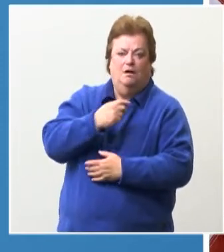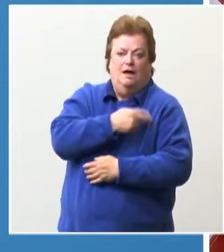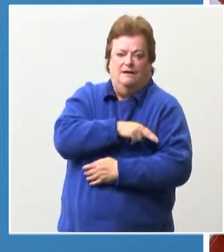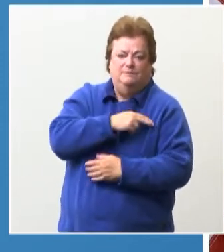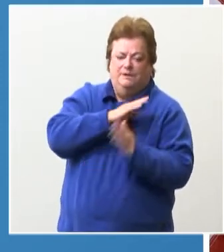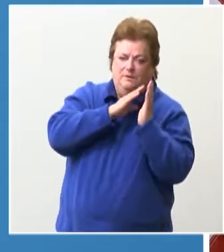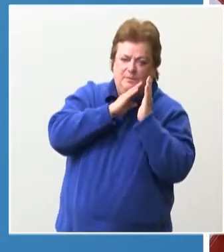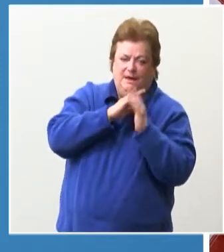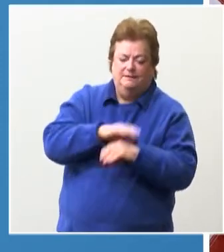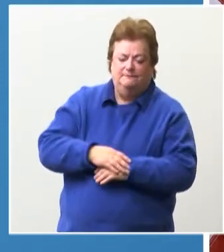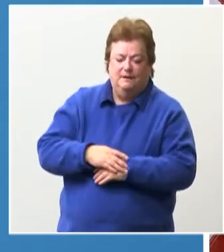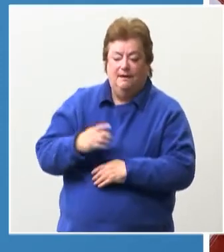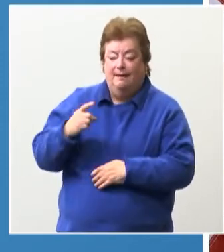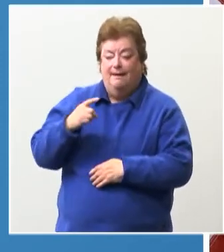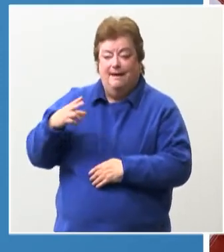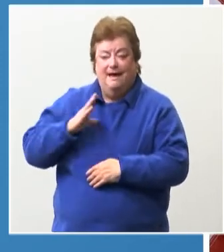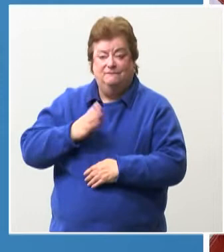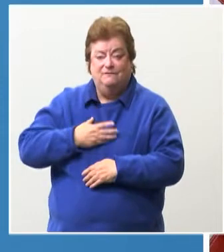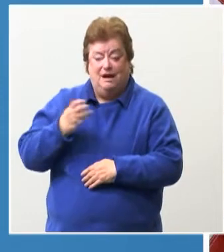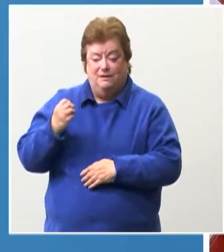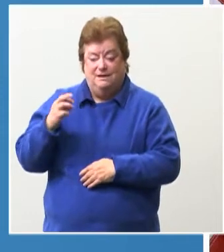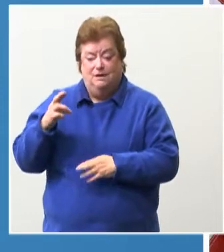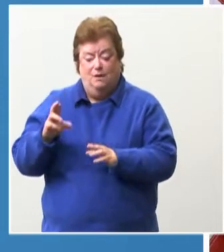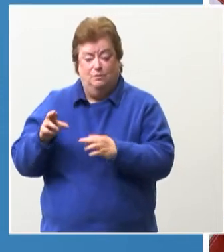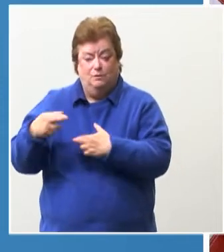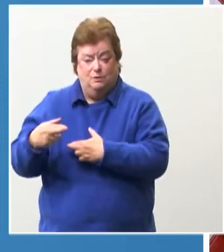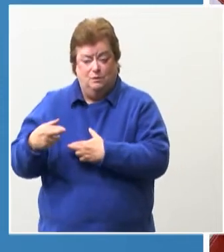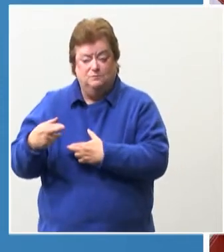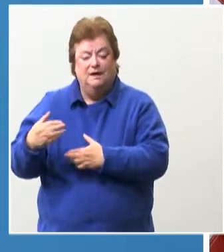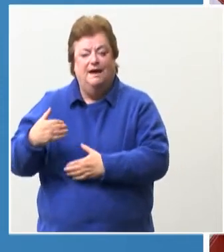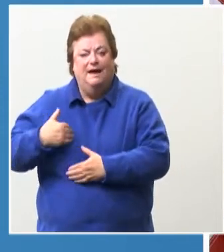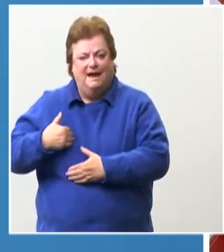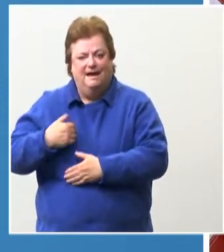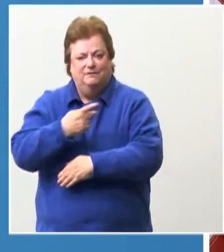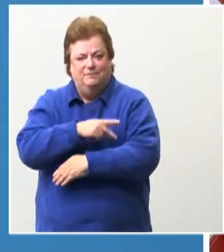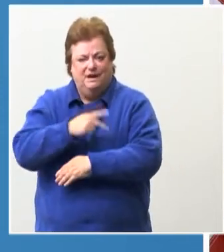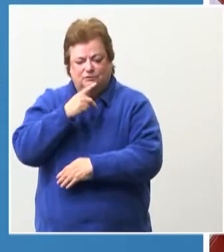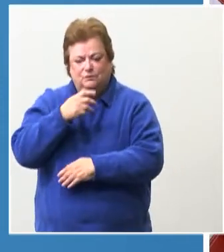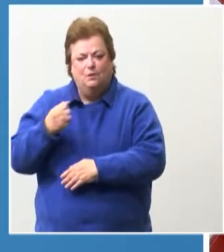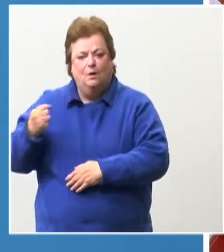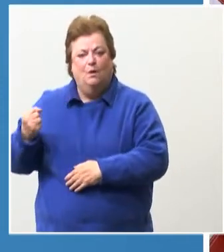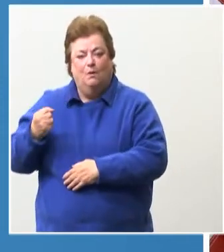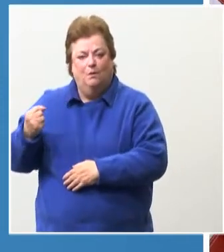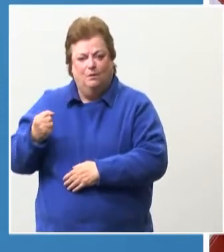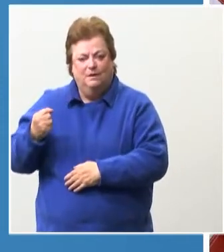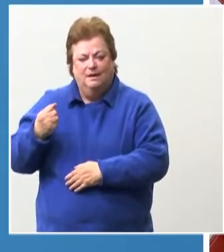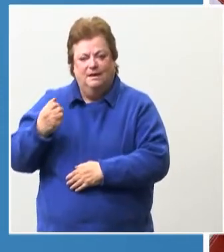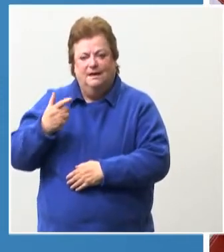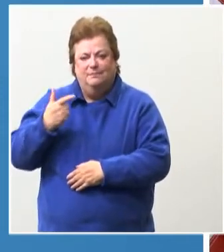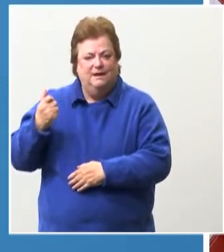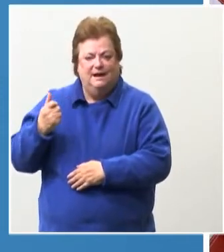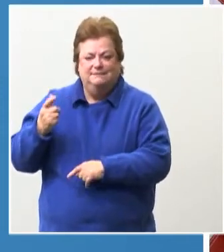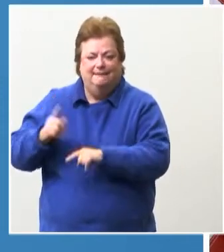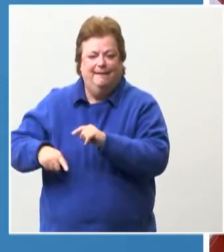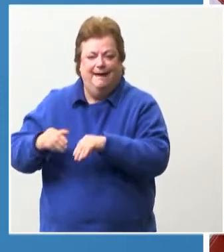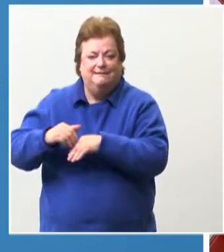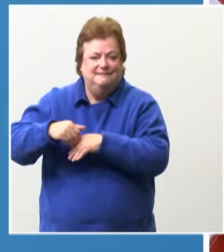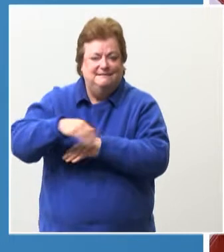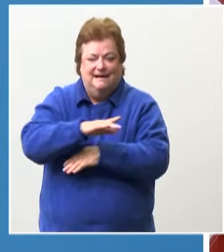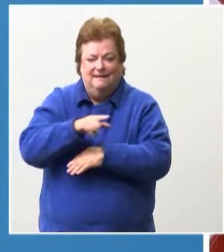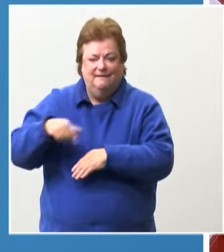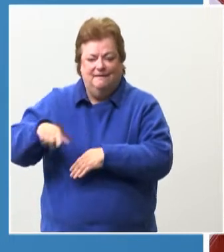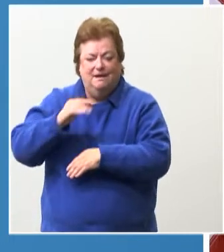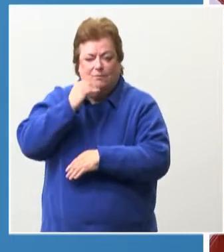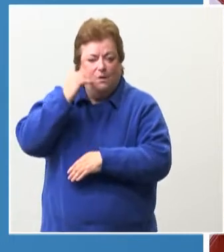of our ER rooms are being held with patients being held over because they are too sick to be sent home and